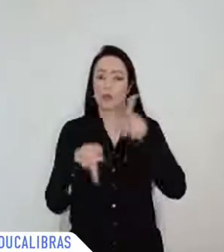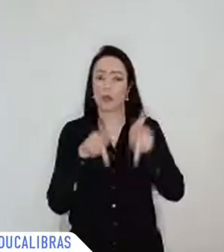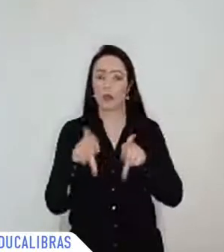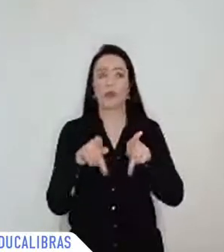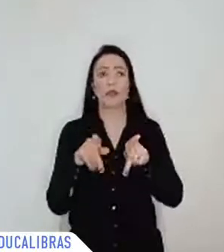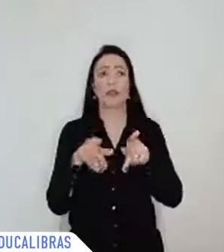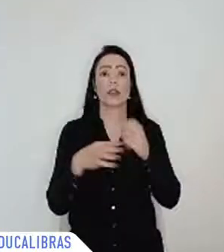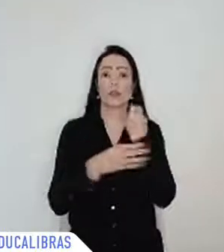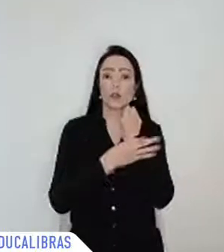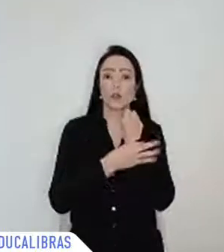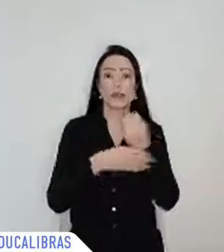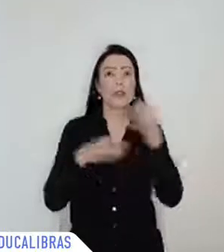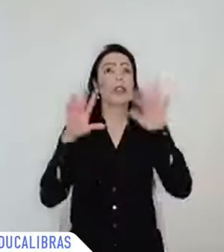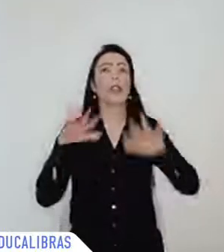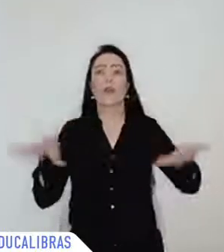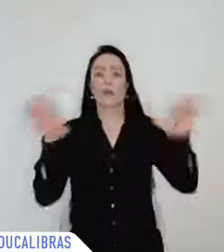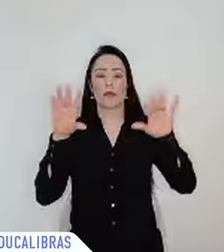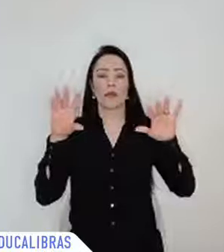of